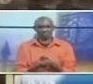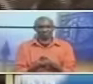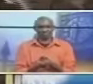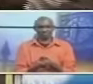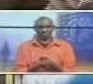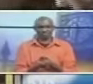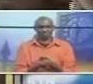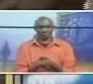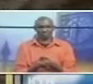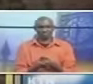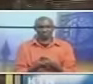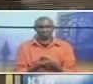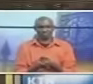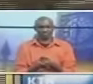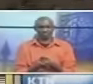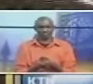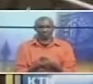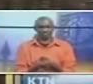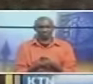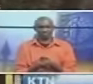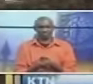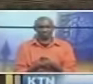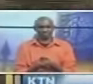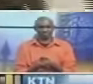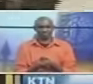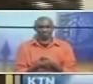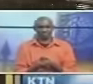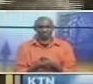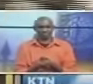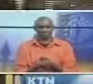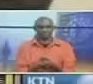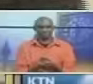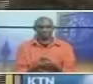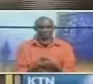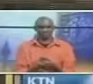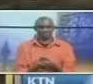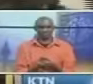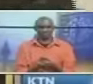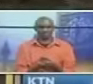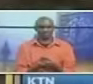Thank you.